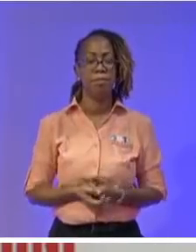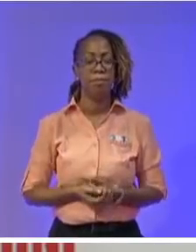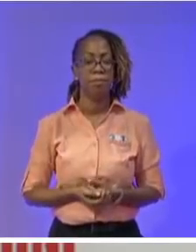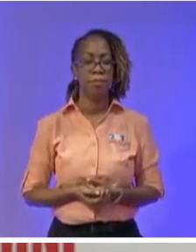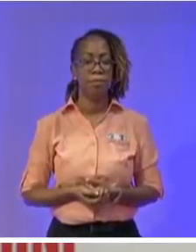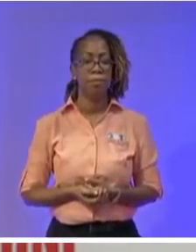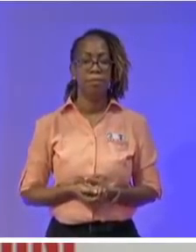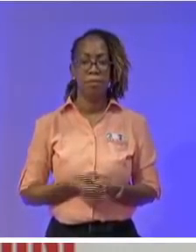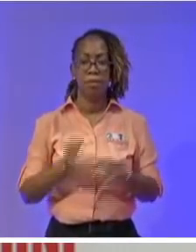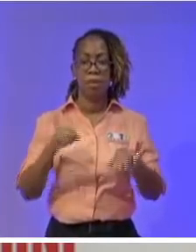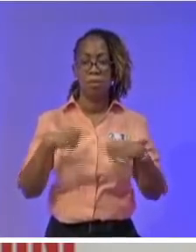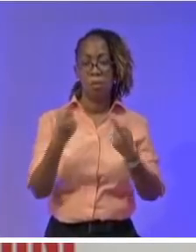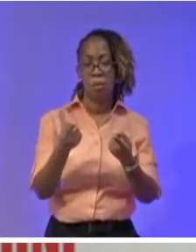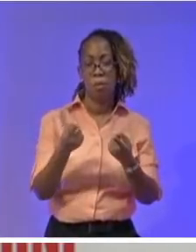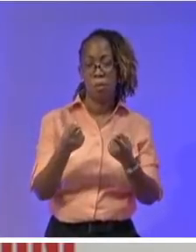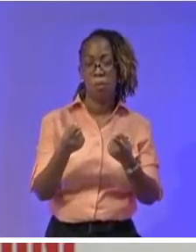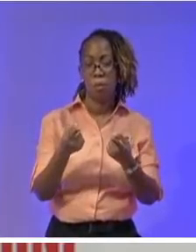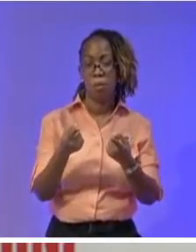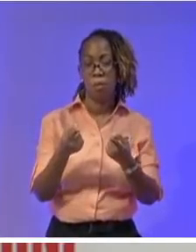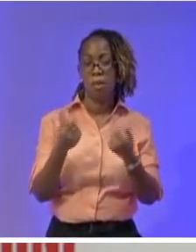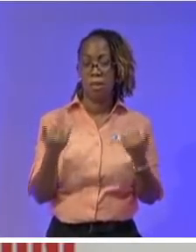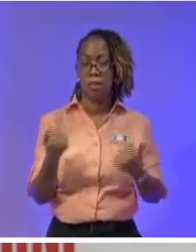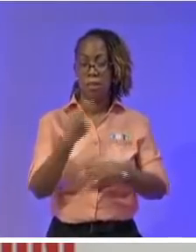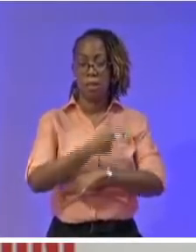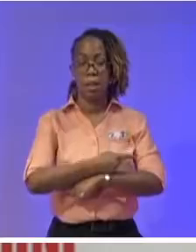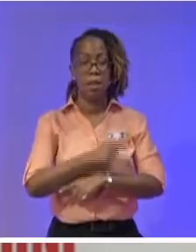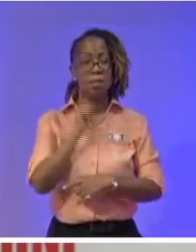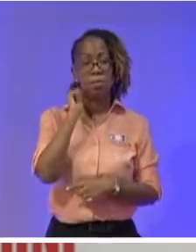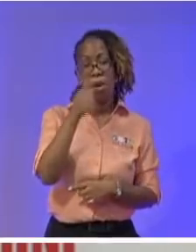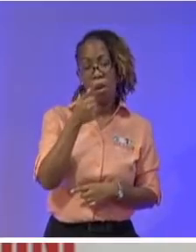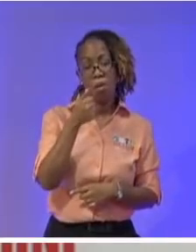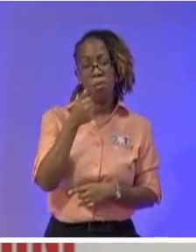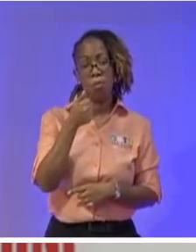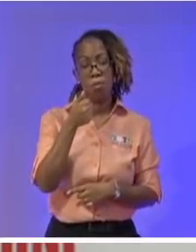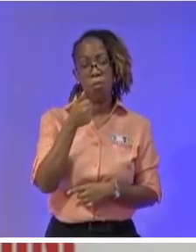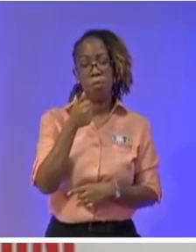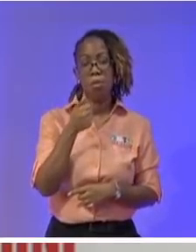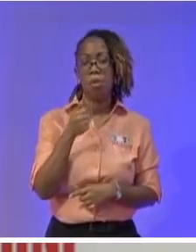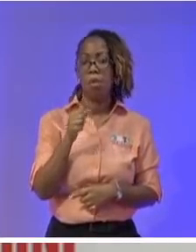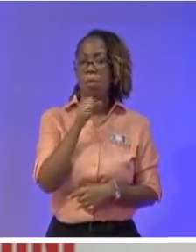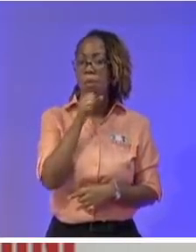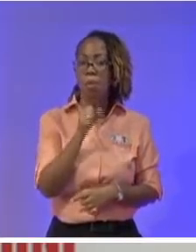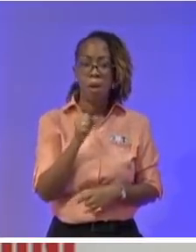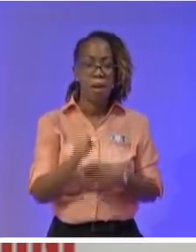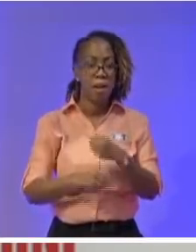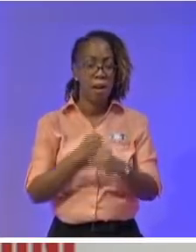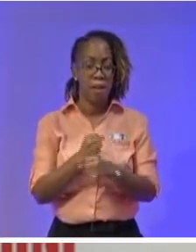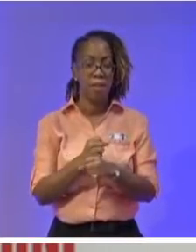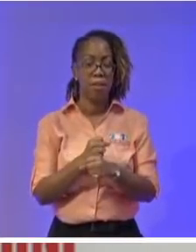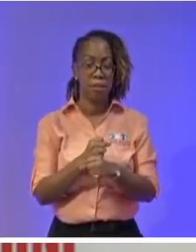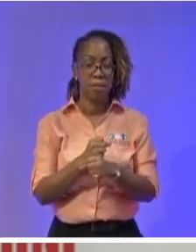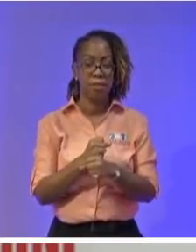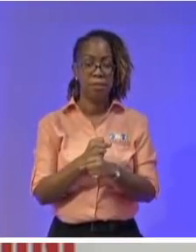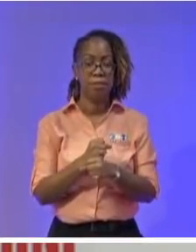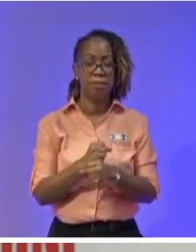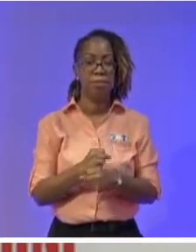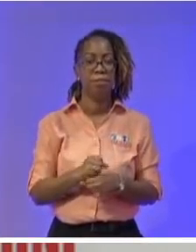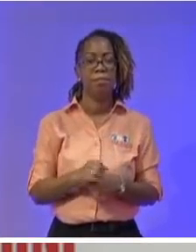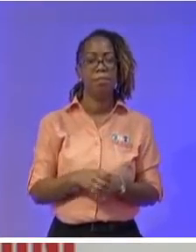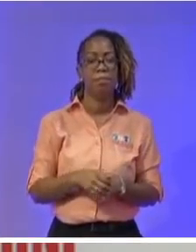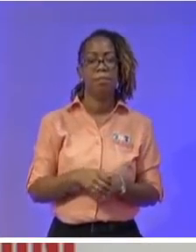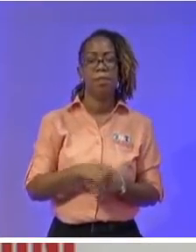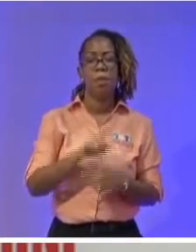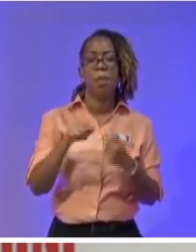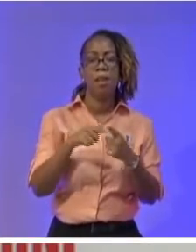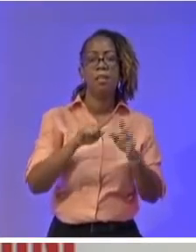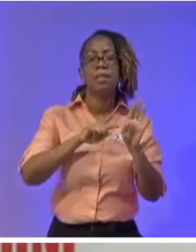get vaccinated. Our MassVac sites are open today and tomorrow, and then everything starts back on Monday the